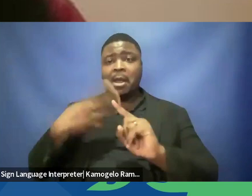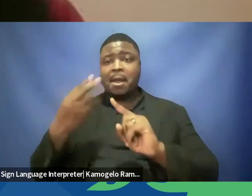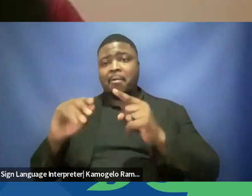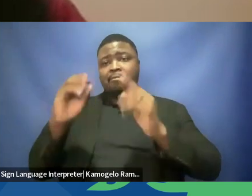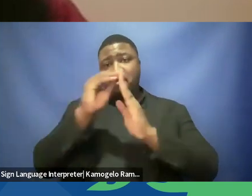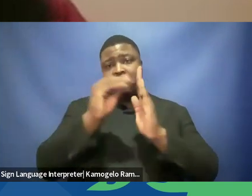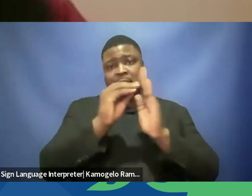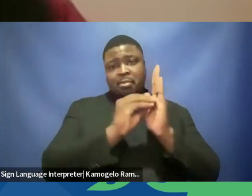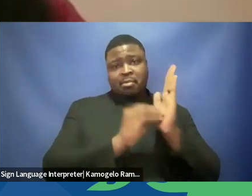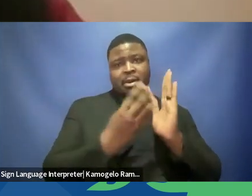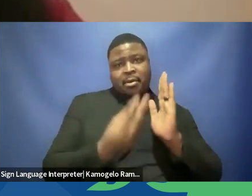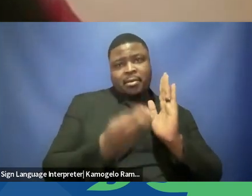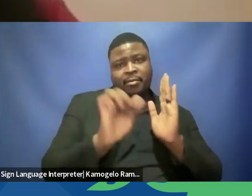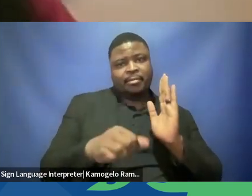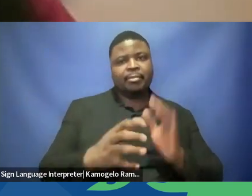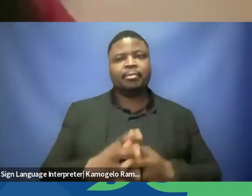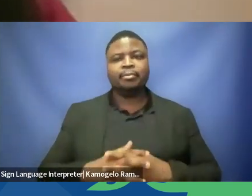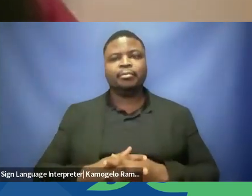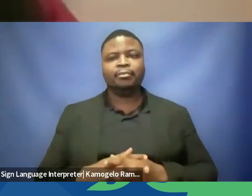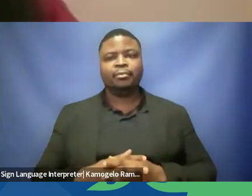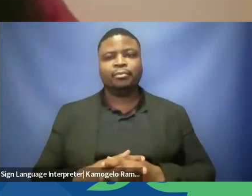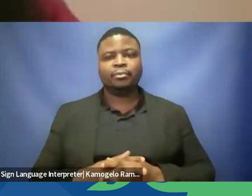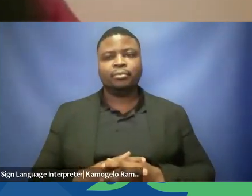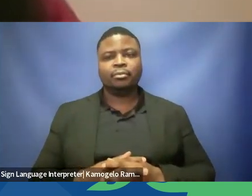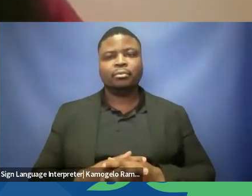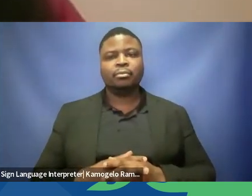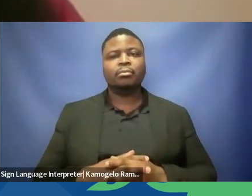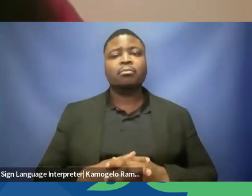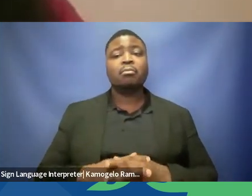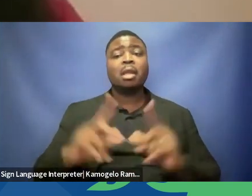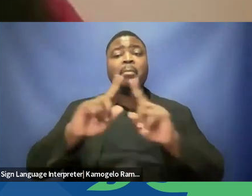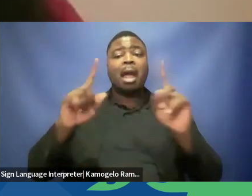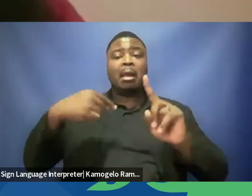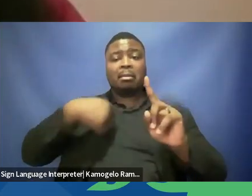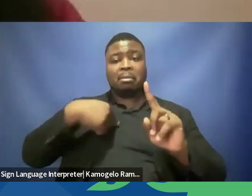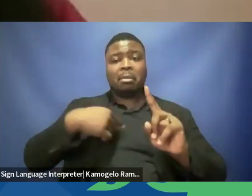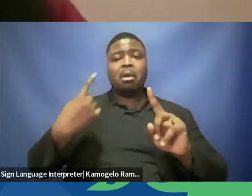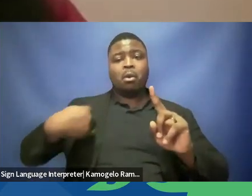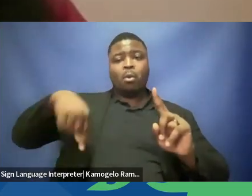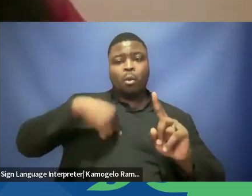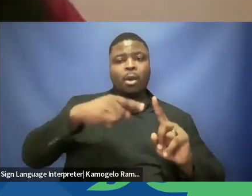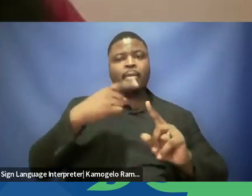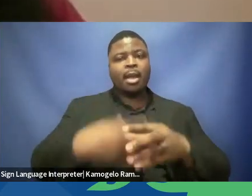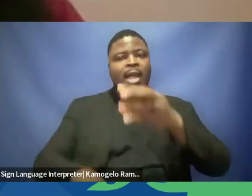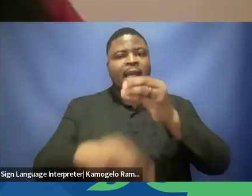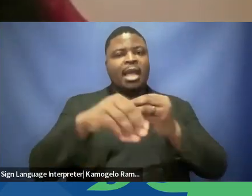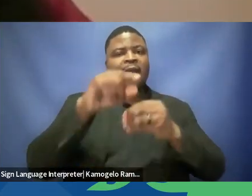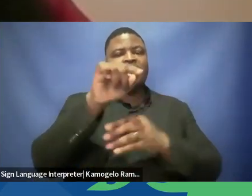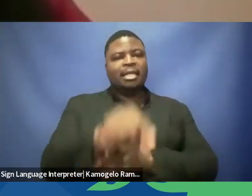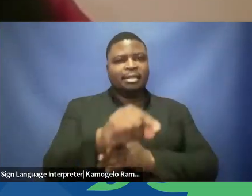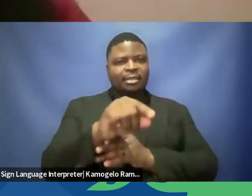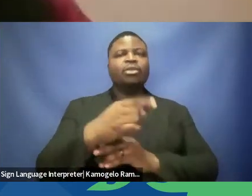One is, it really sounds to me like we have added risk with sexualized drug use when